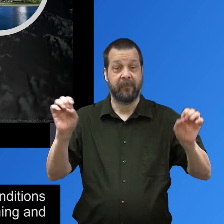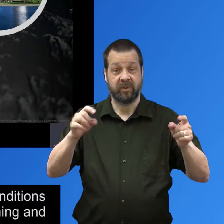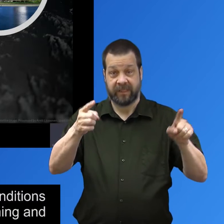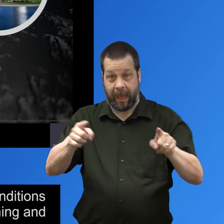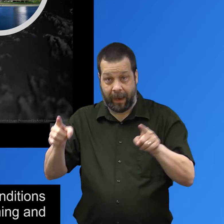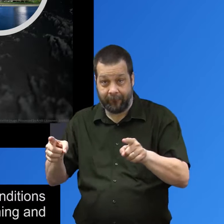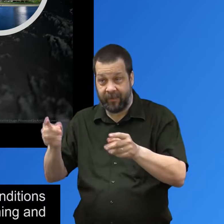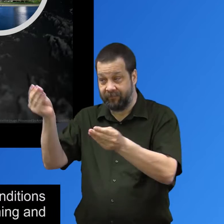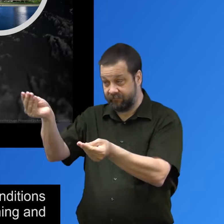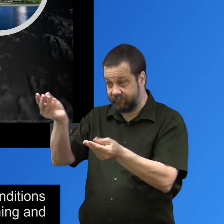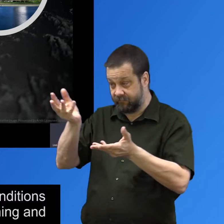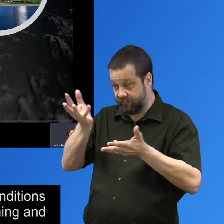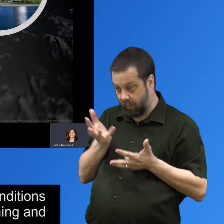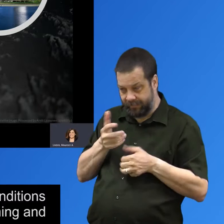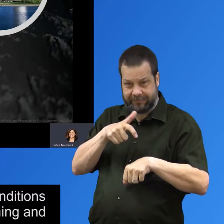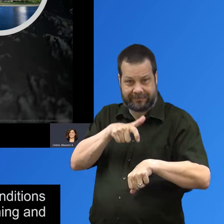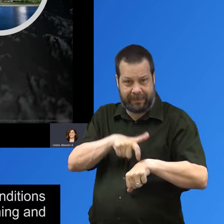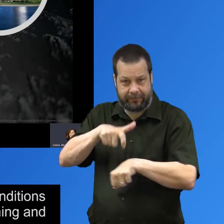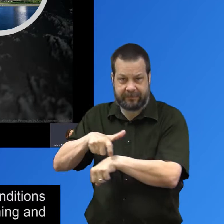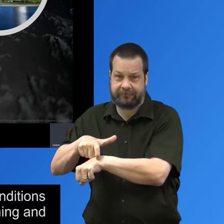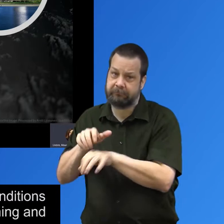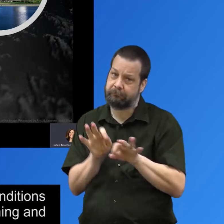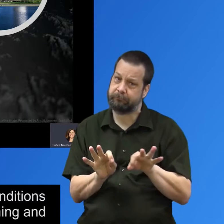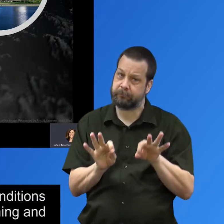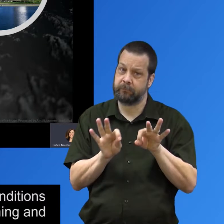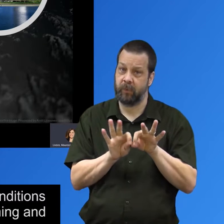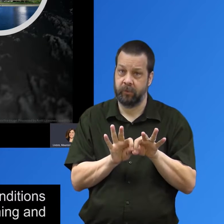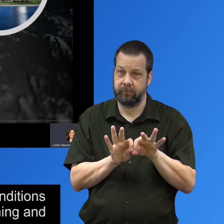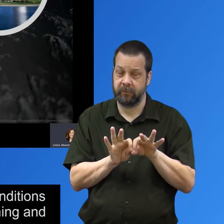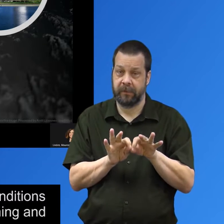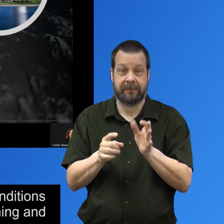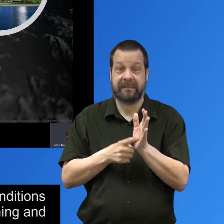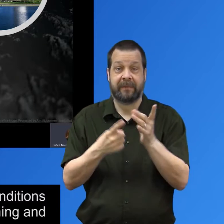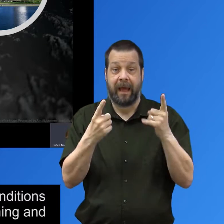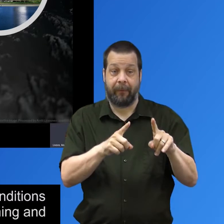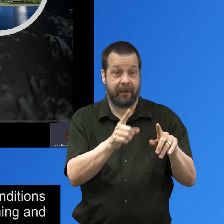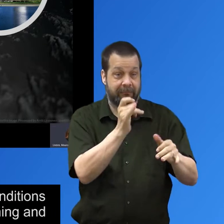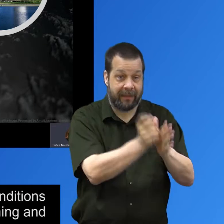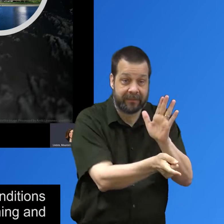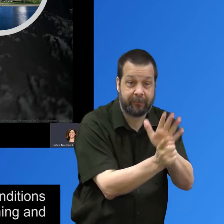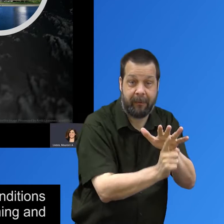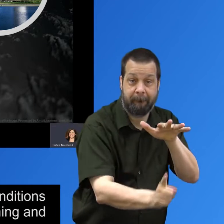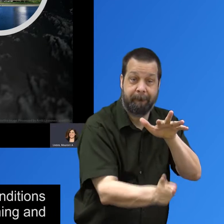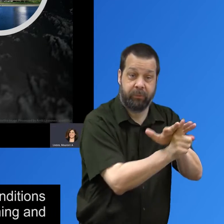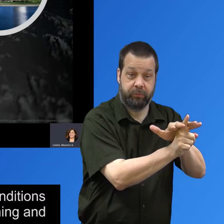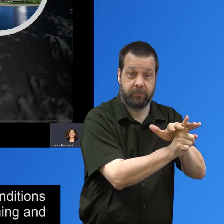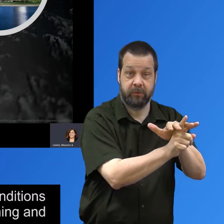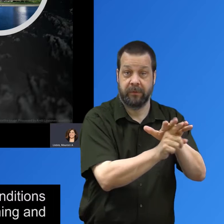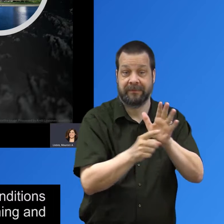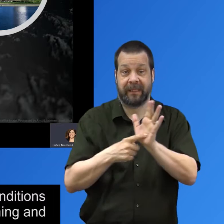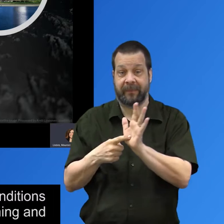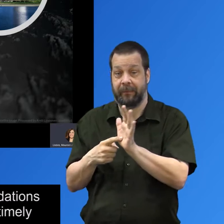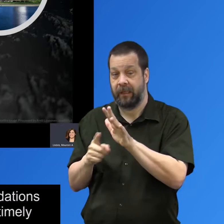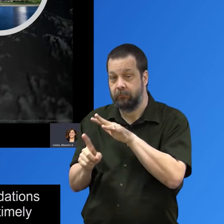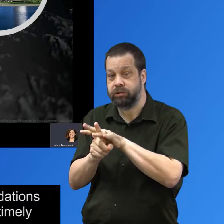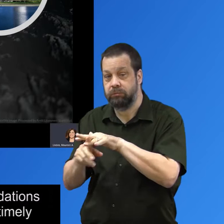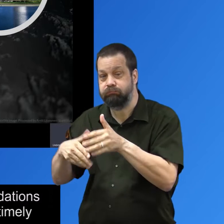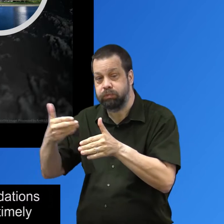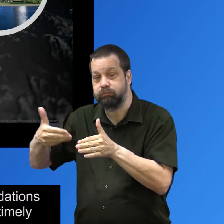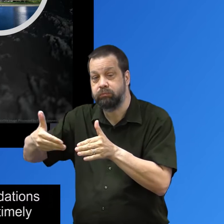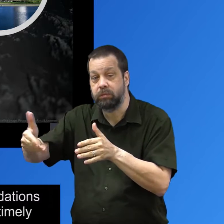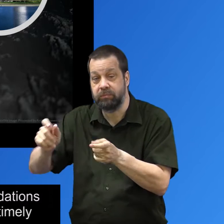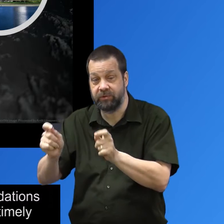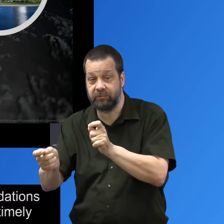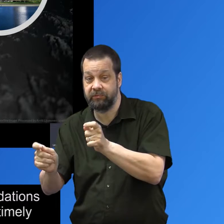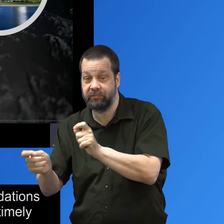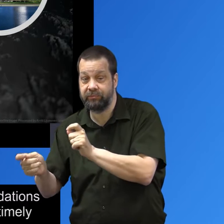The timing of information provided in emergent conditions can be critical. Some events happen with little warning, and others are